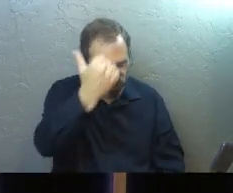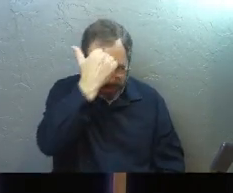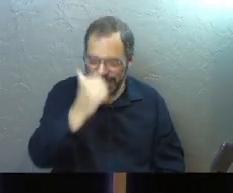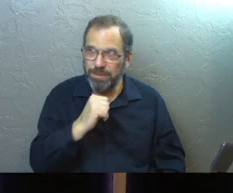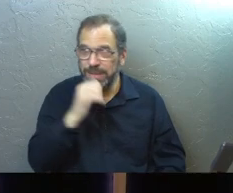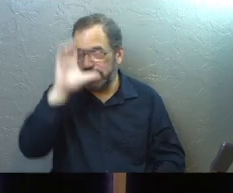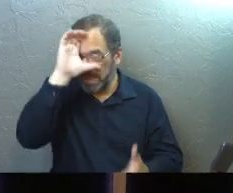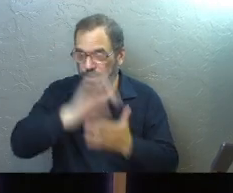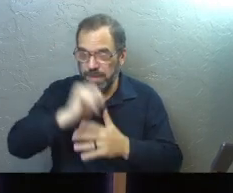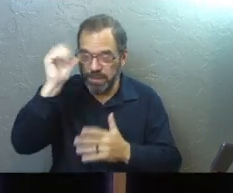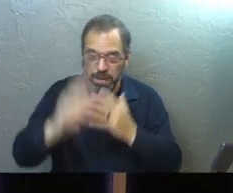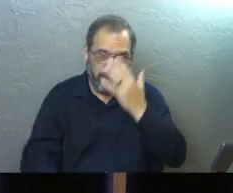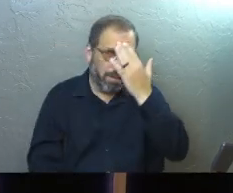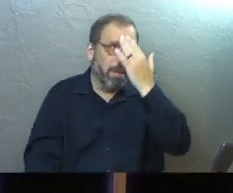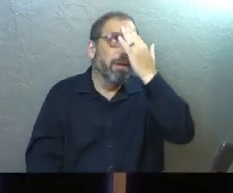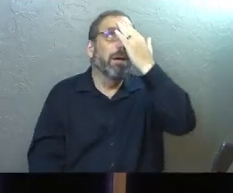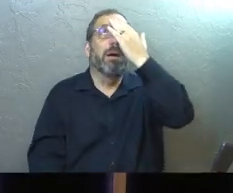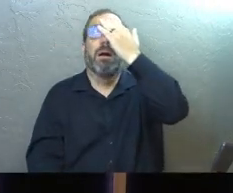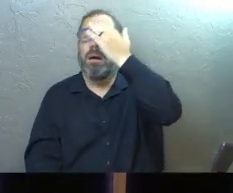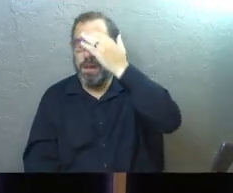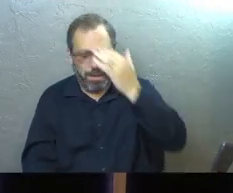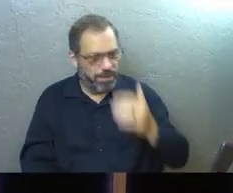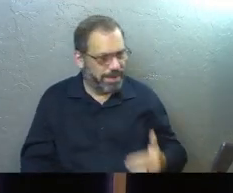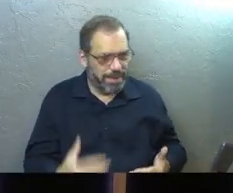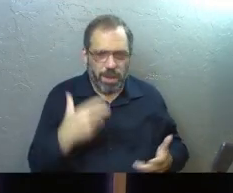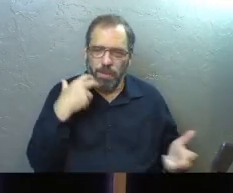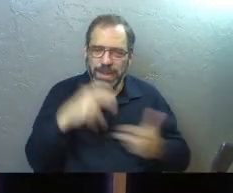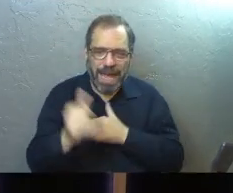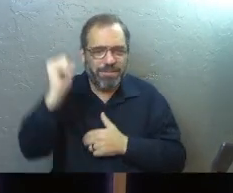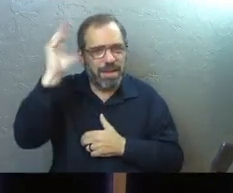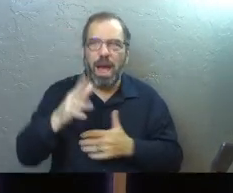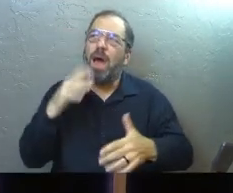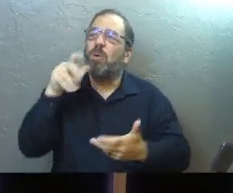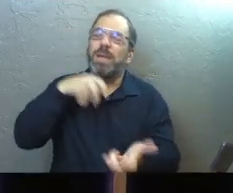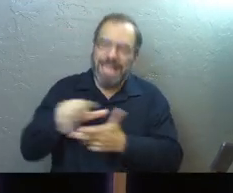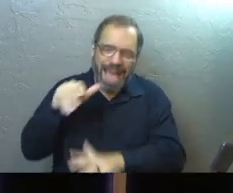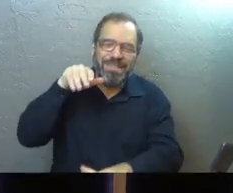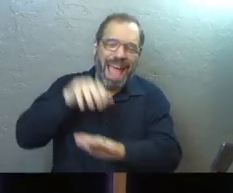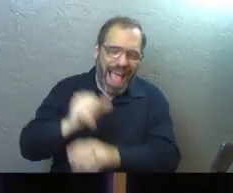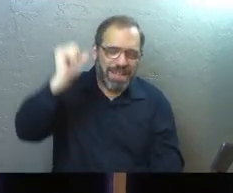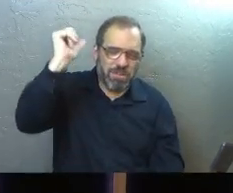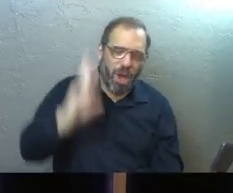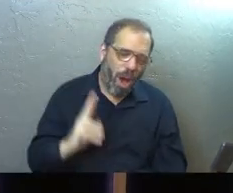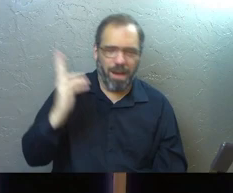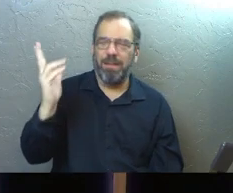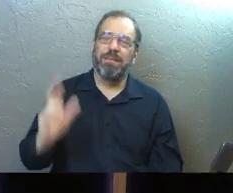didn't believe God. And we didn't believe God so much, we laughed at God. We laughed at God.